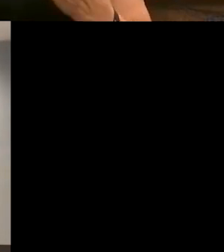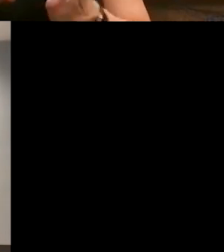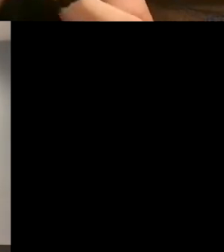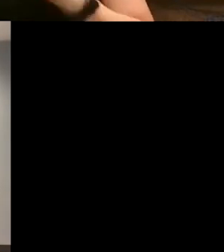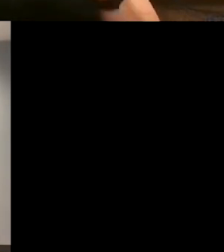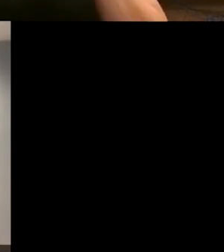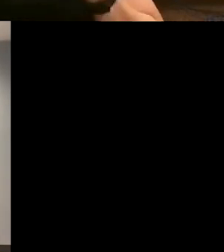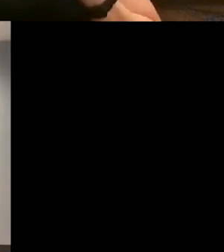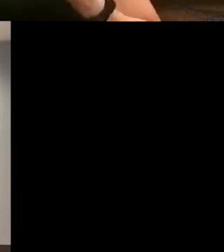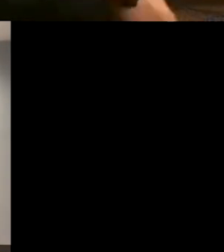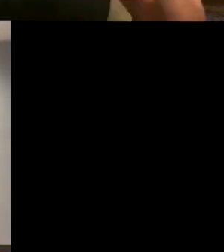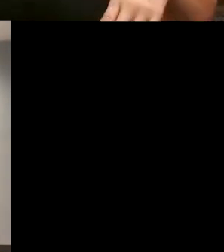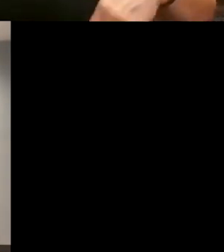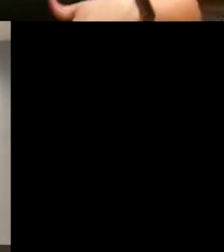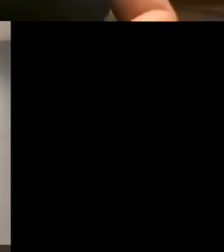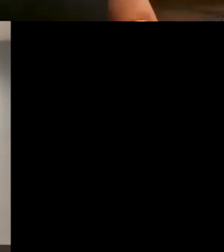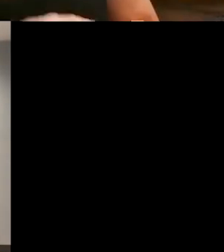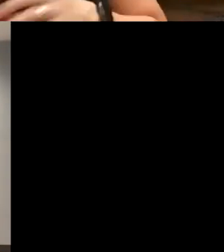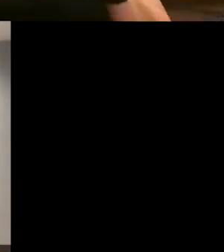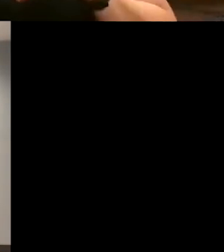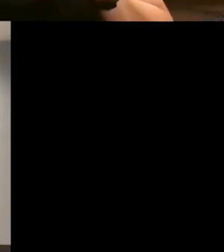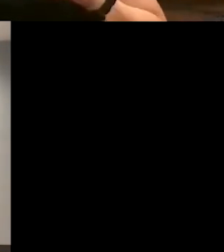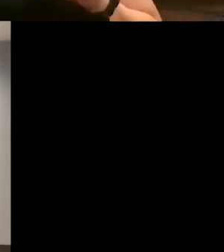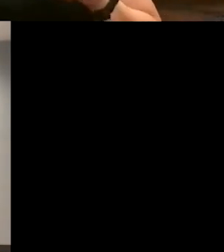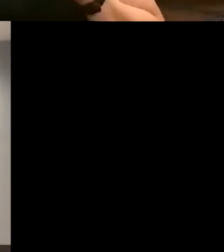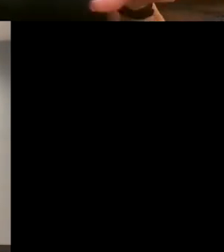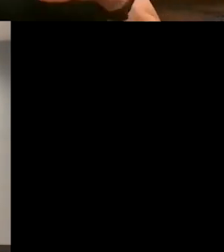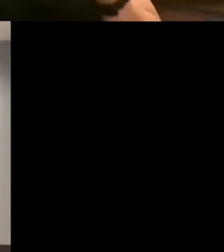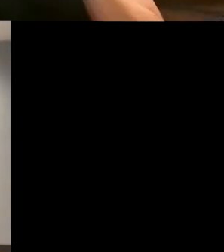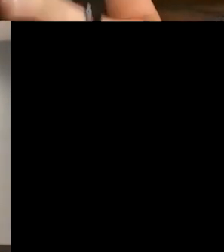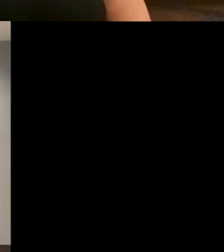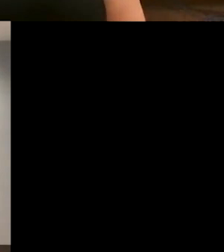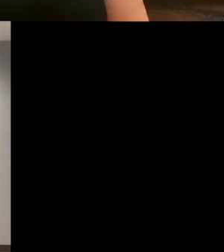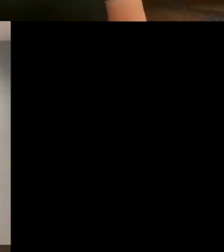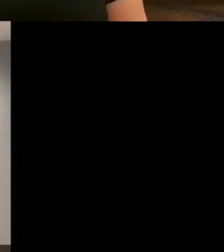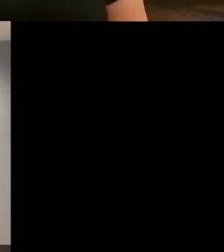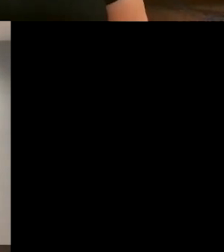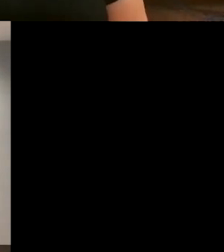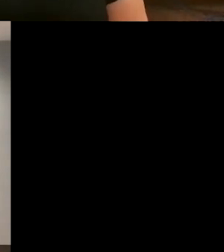evaluation. If you haven't already seen it in the chat, it will come to you over email as well as a registrant.